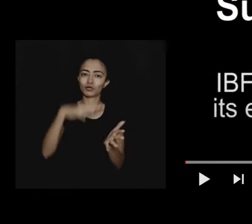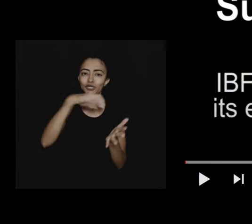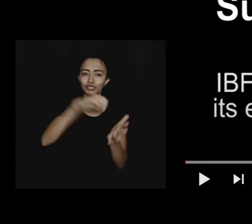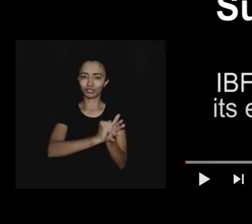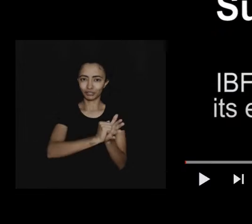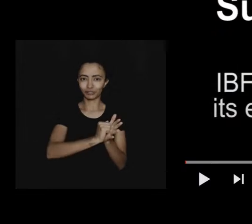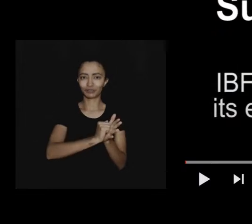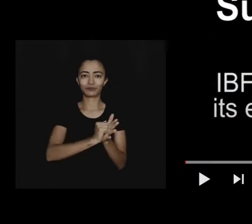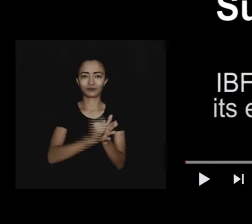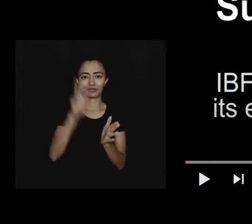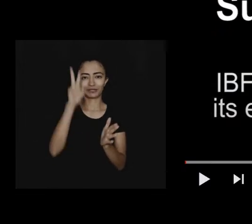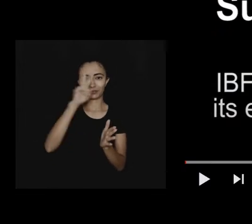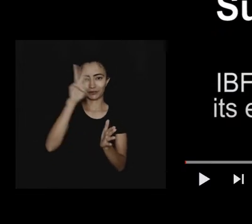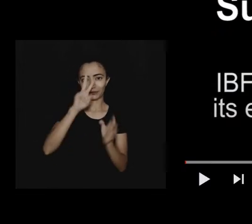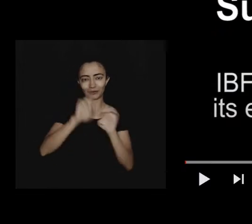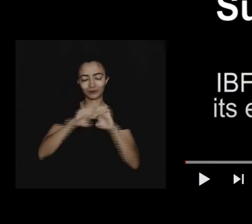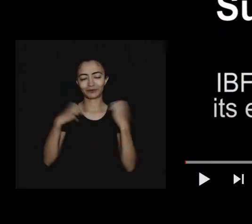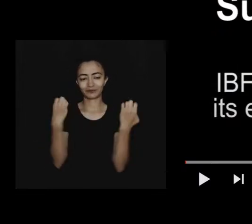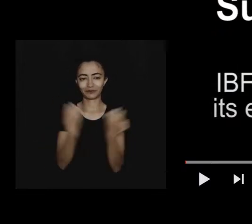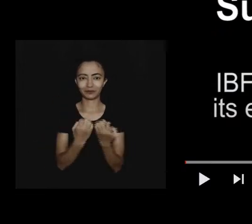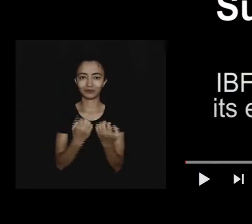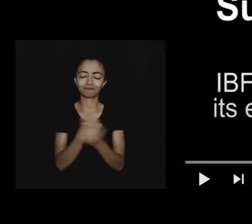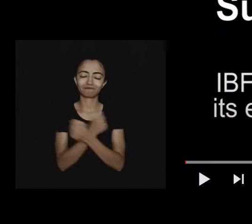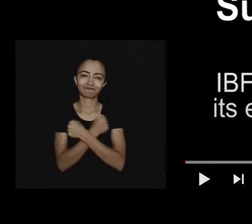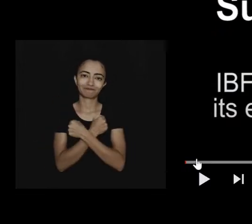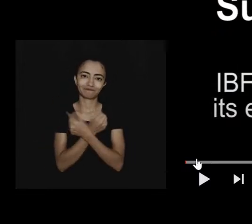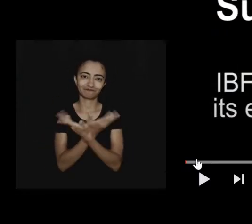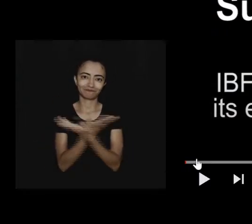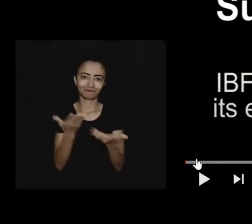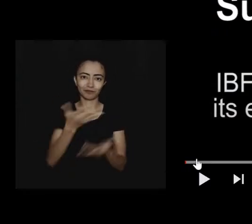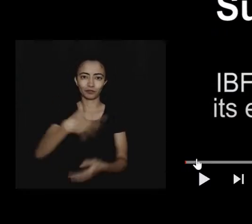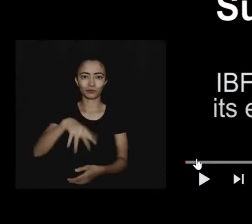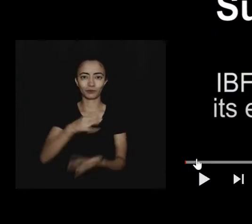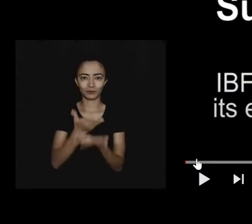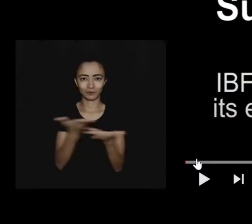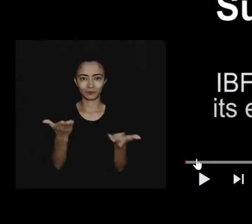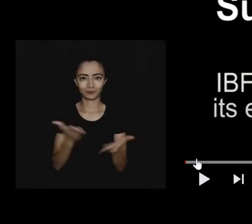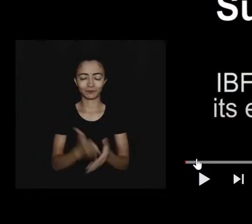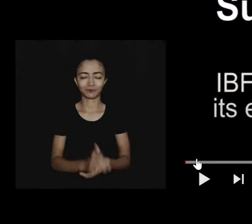And here is the registration of the history of this webinar. Thank you,